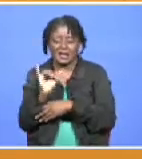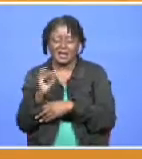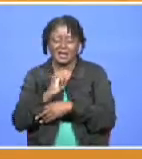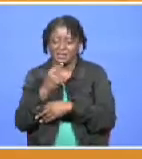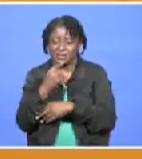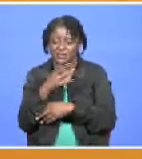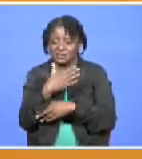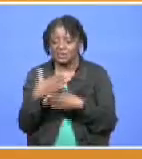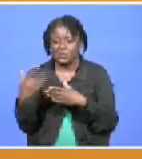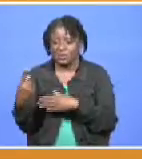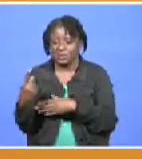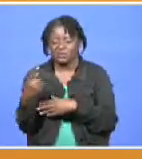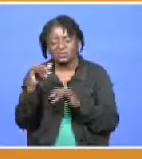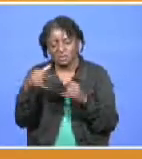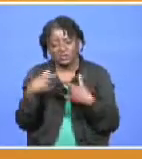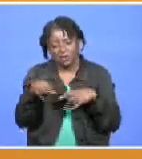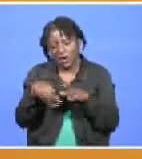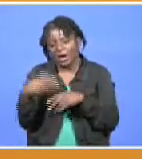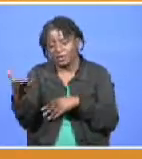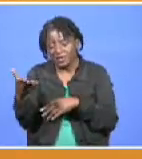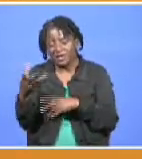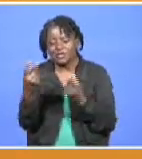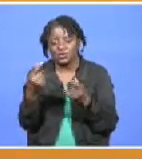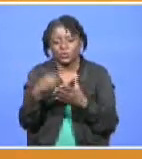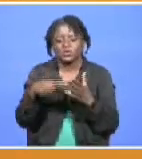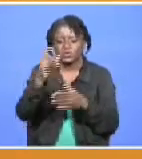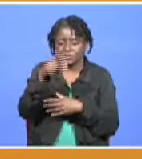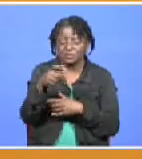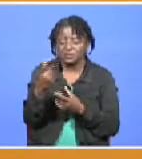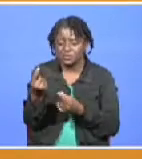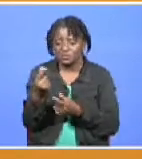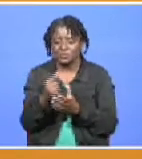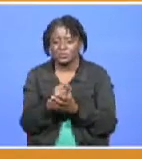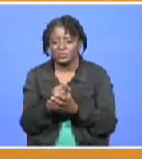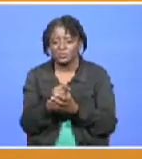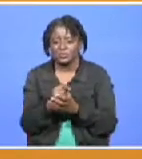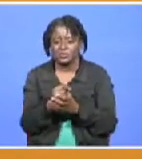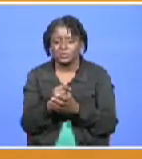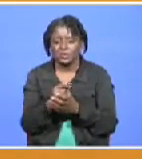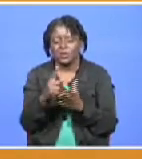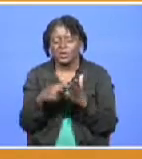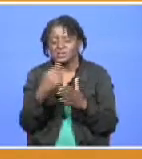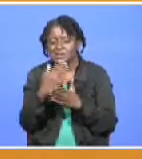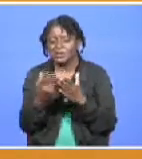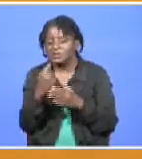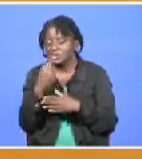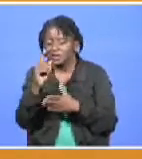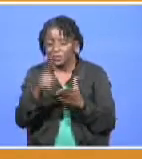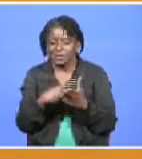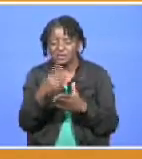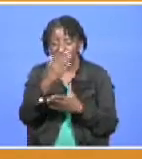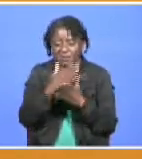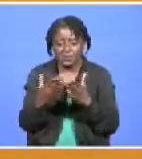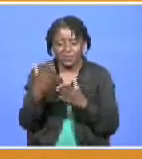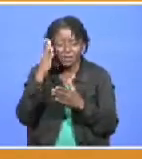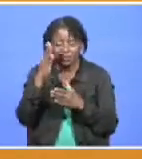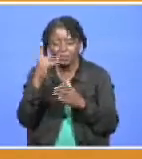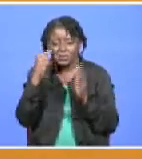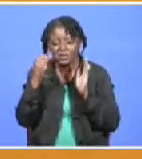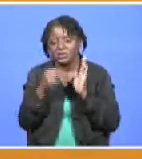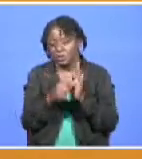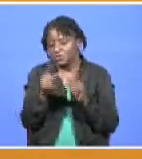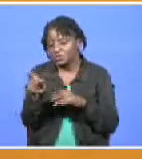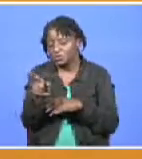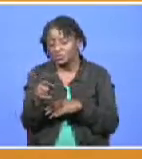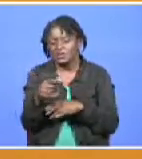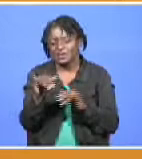somebody, you just go in there and you just do what you have to do, and like once somebody said once, somebody can notice you. But I just